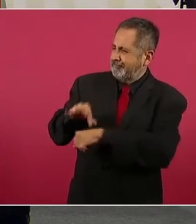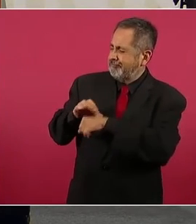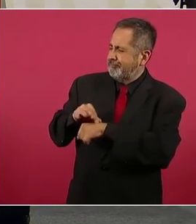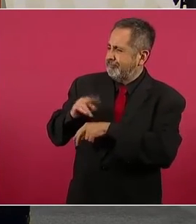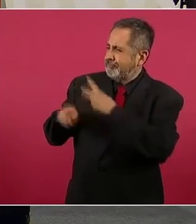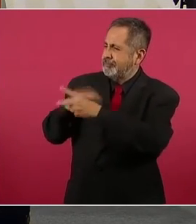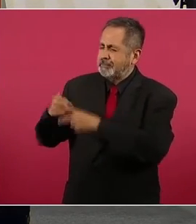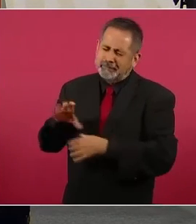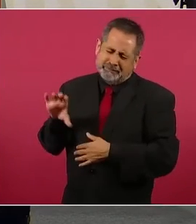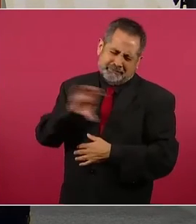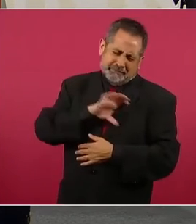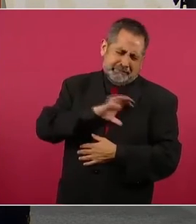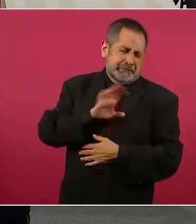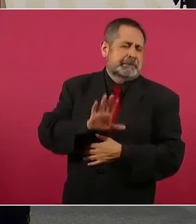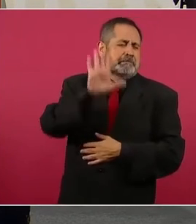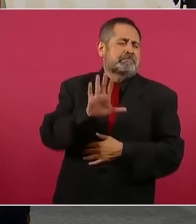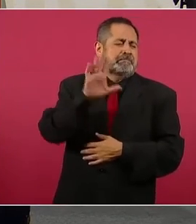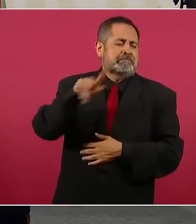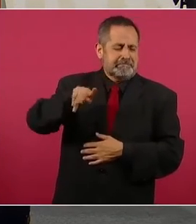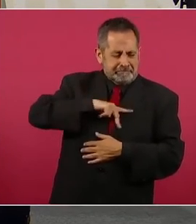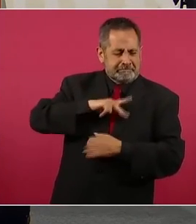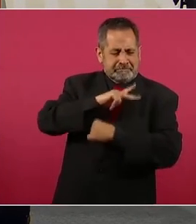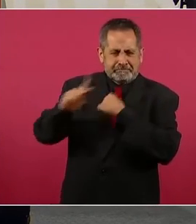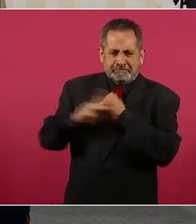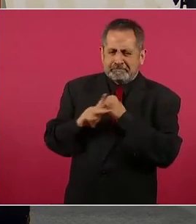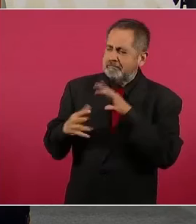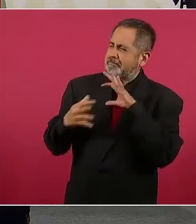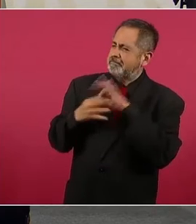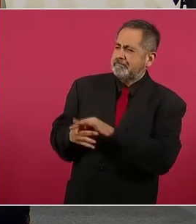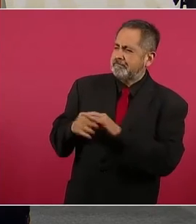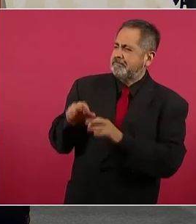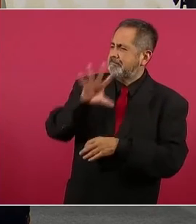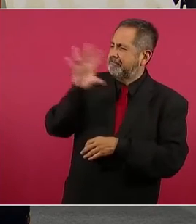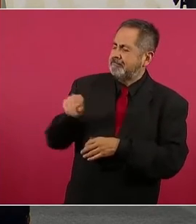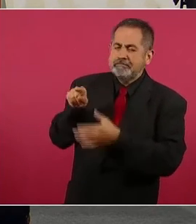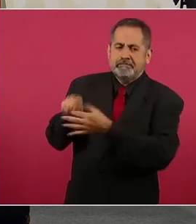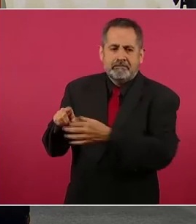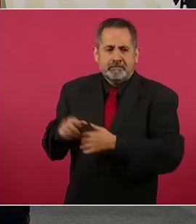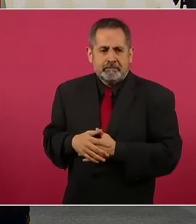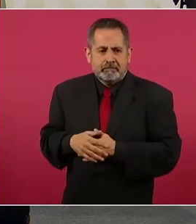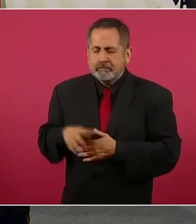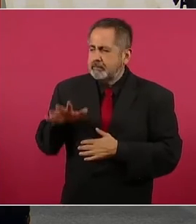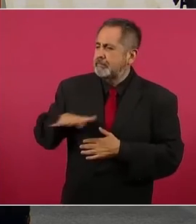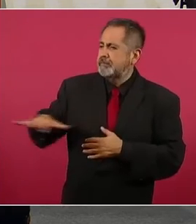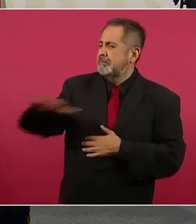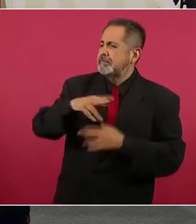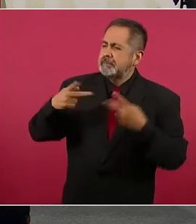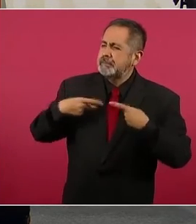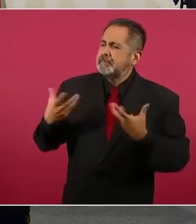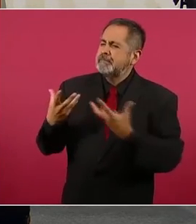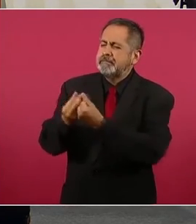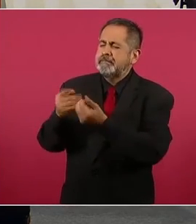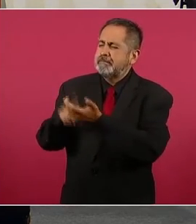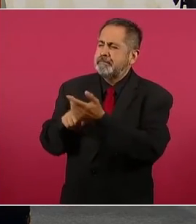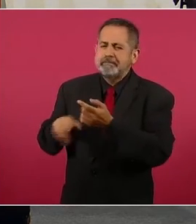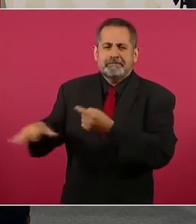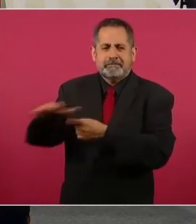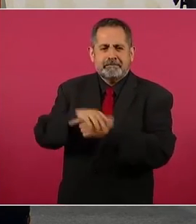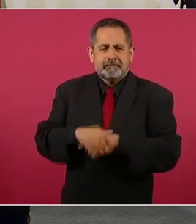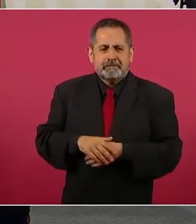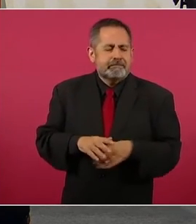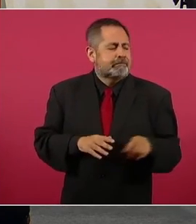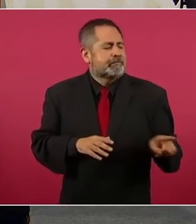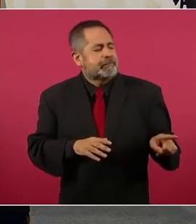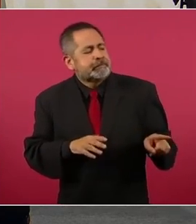homeland yet. Me la quiero como una patria. I want it, I love it as a homeland. él. I love it as a homeland, as I love you and the South